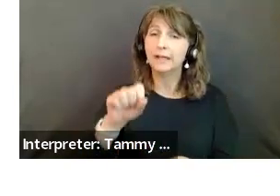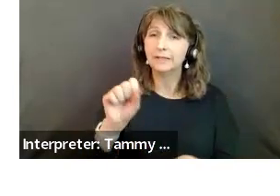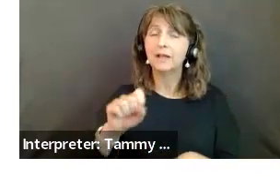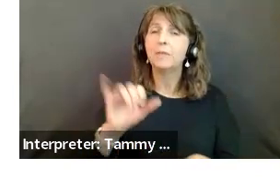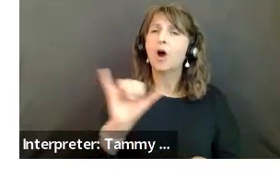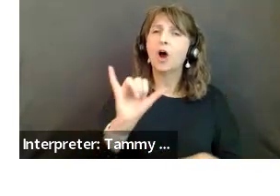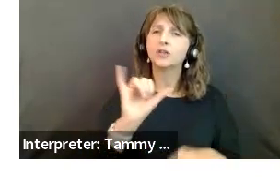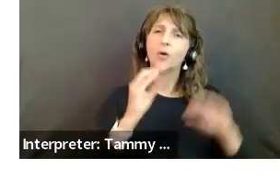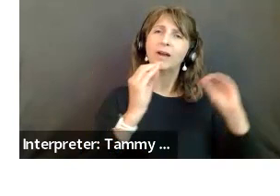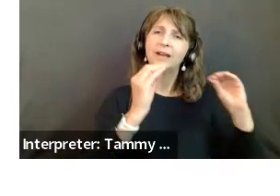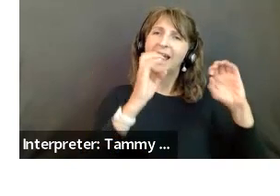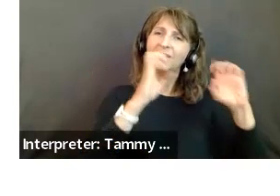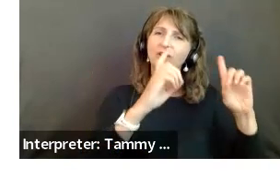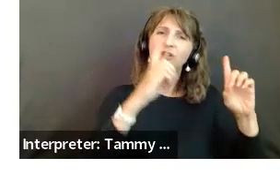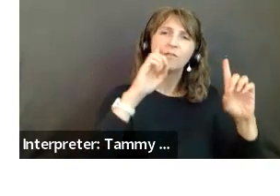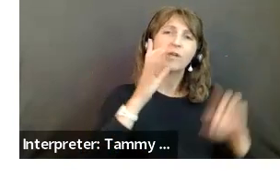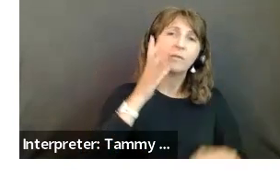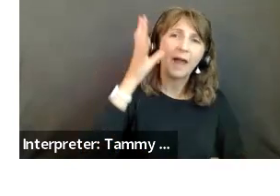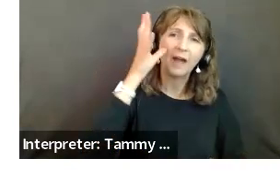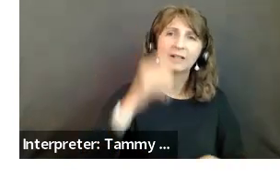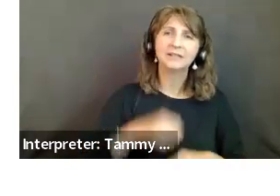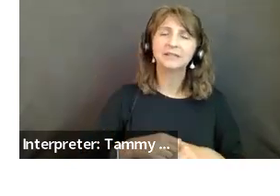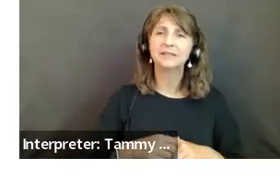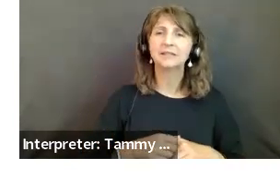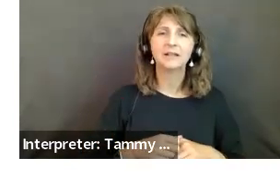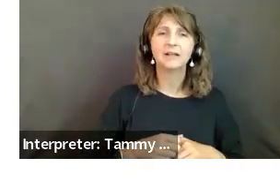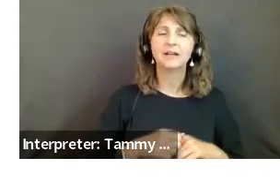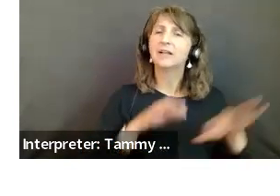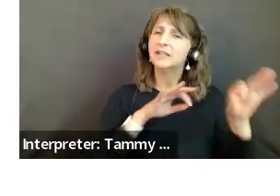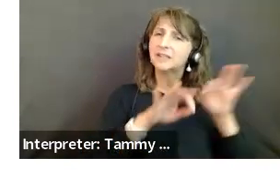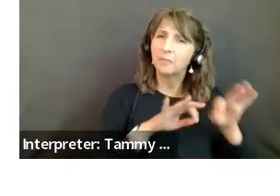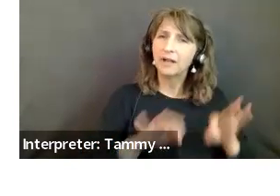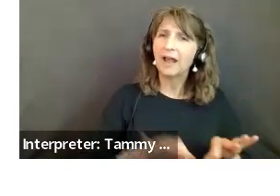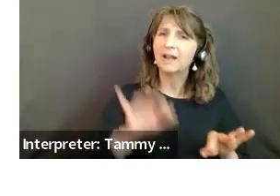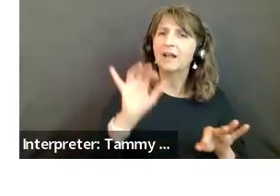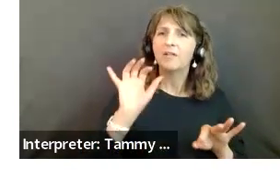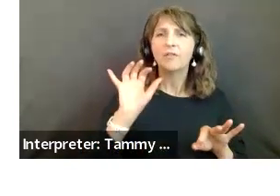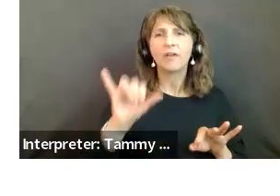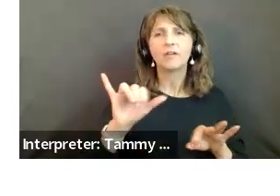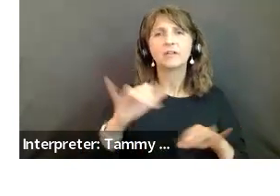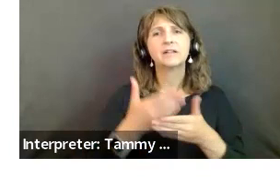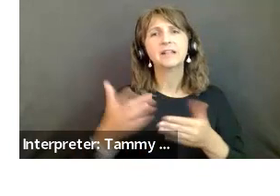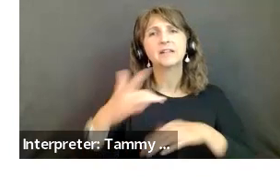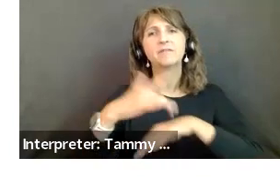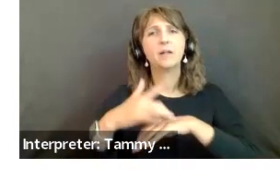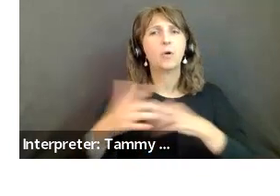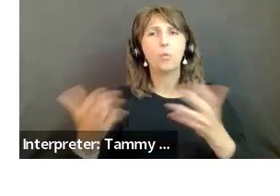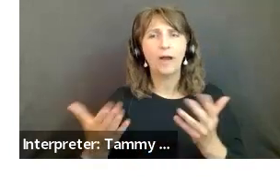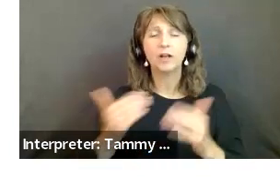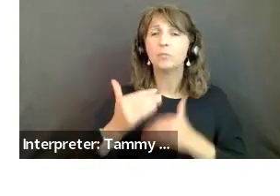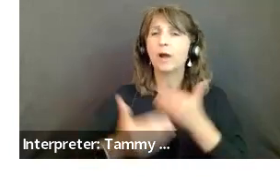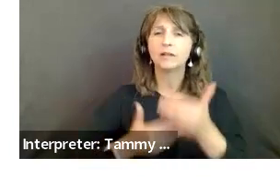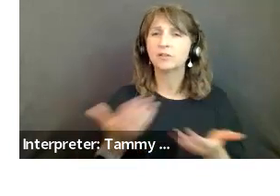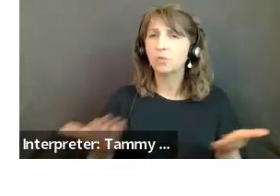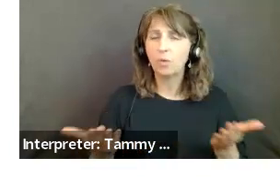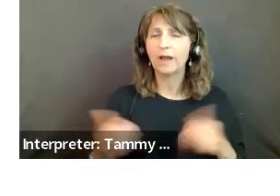caregivers. What do these systems look like? What is the process supposed to be? What are the timelines? What are my